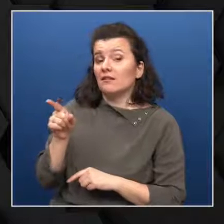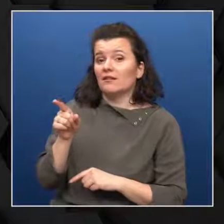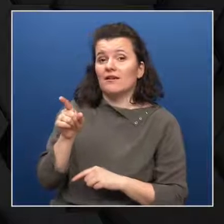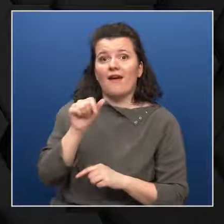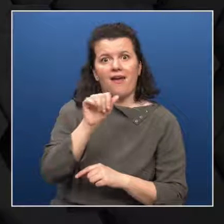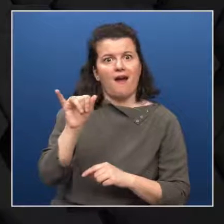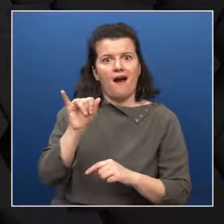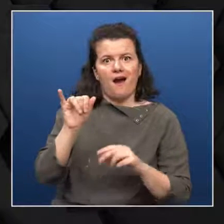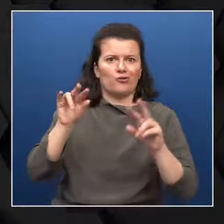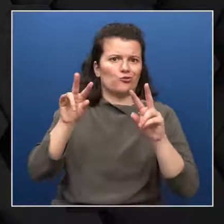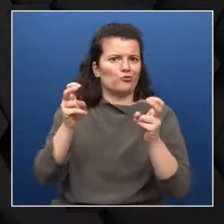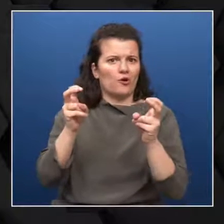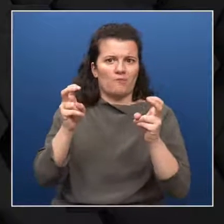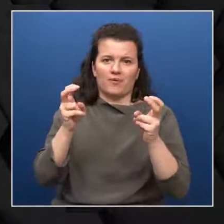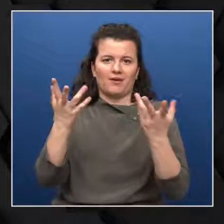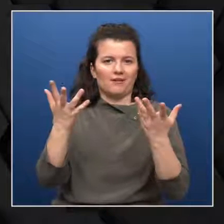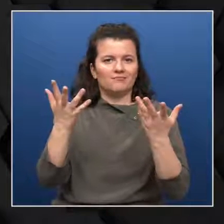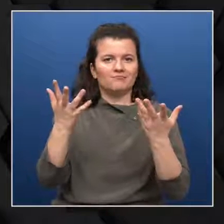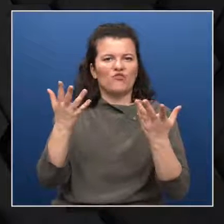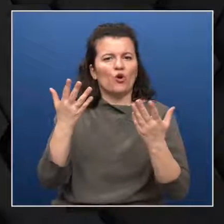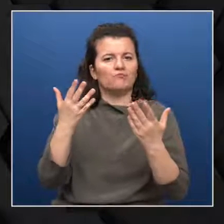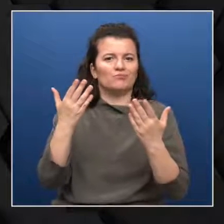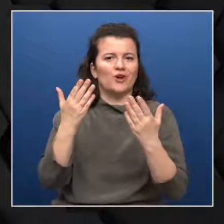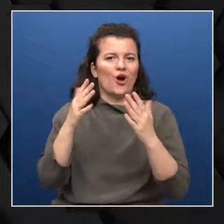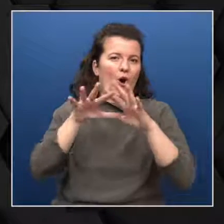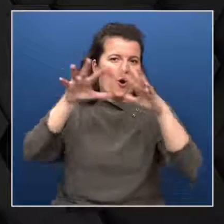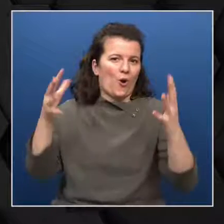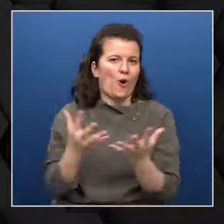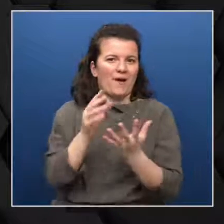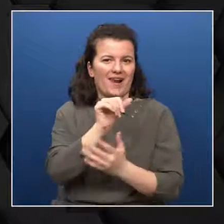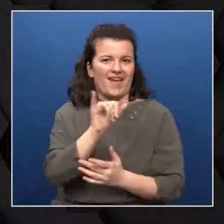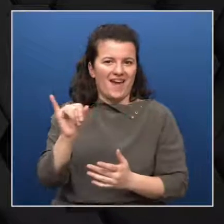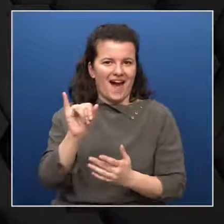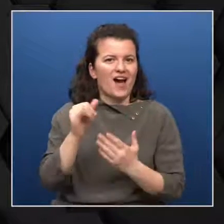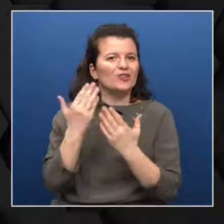of very specific words in it. Yes. So and it were